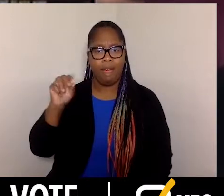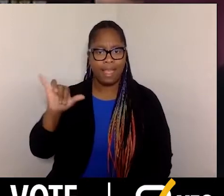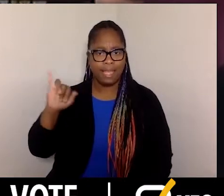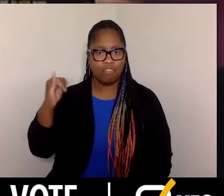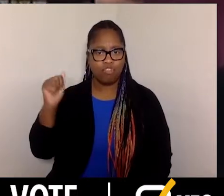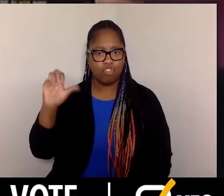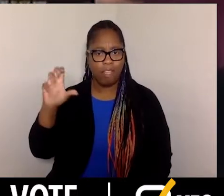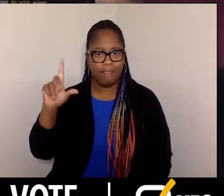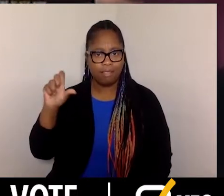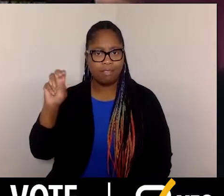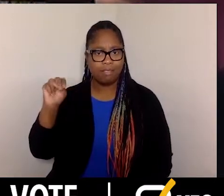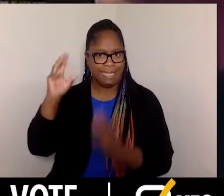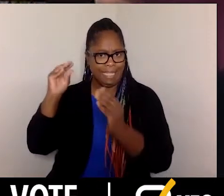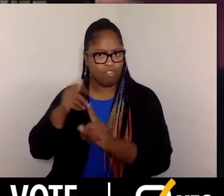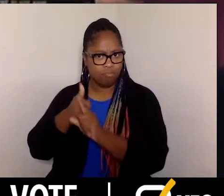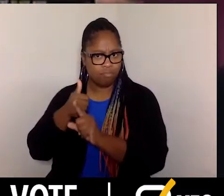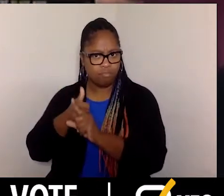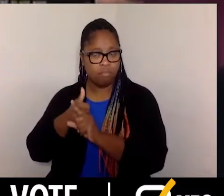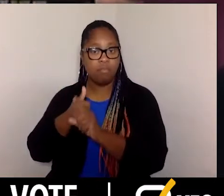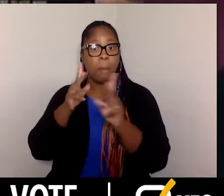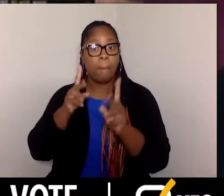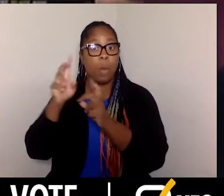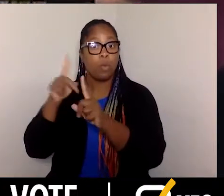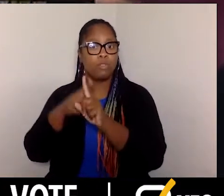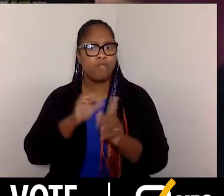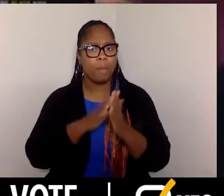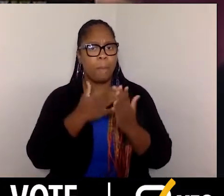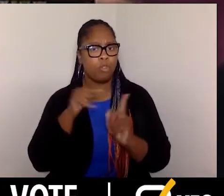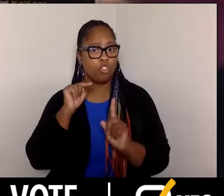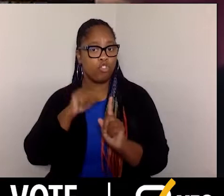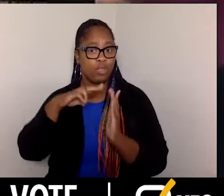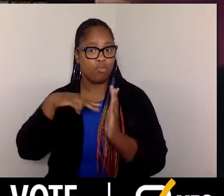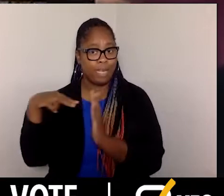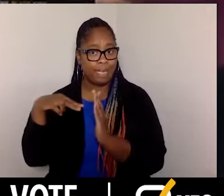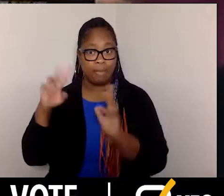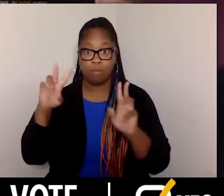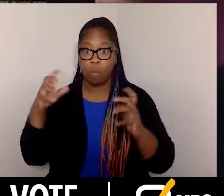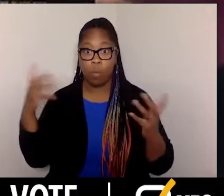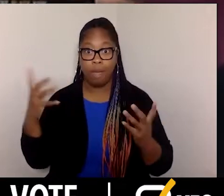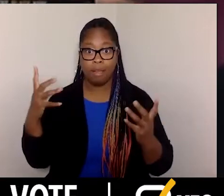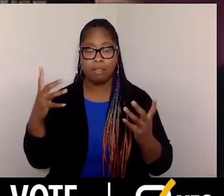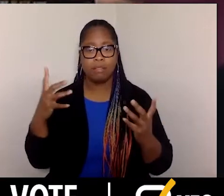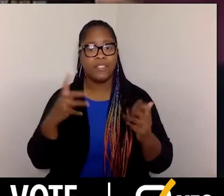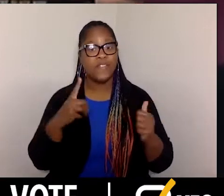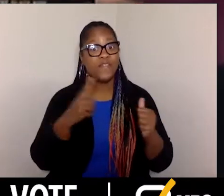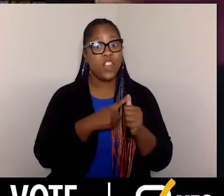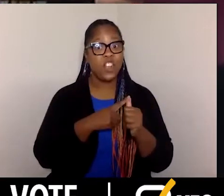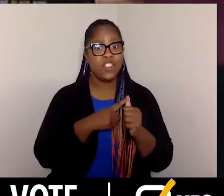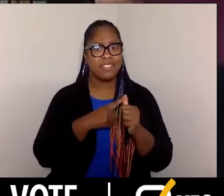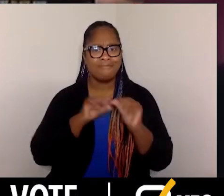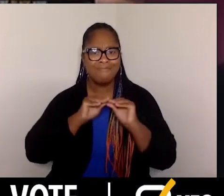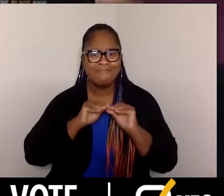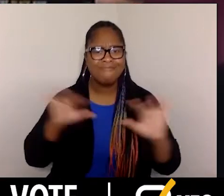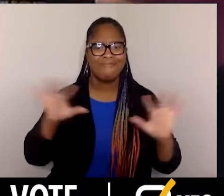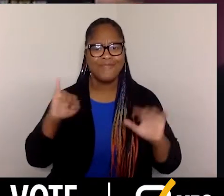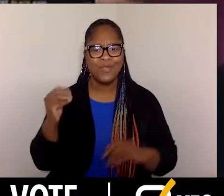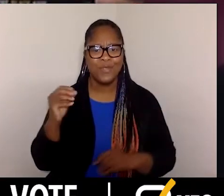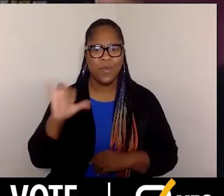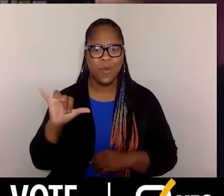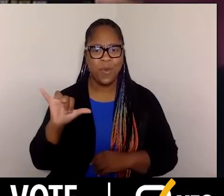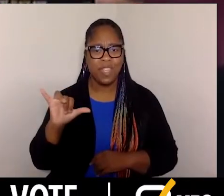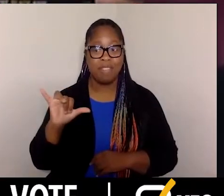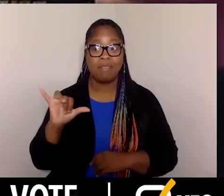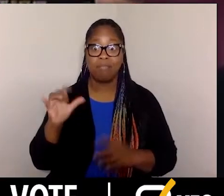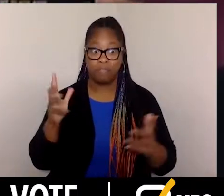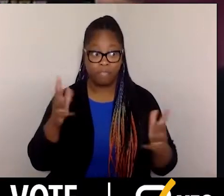posted from a book she's reading. It says, "First instill joy, and then we can roll up